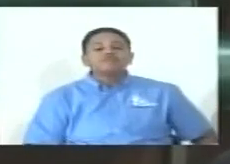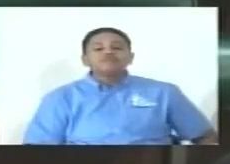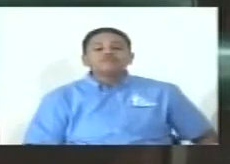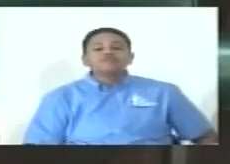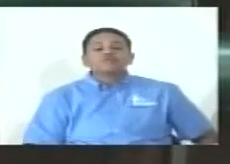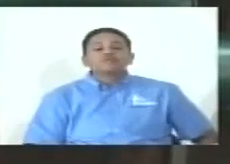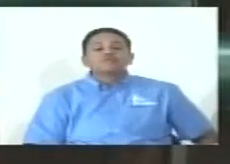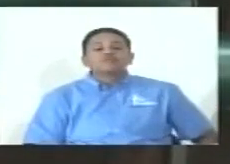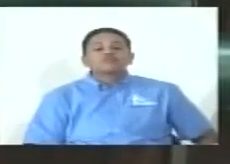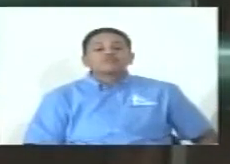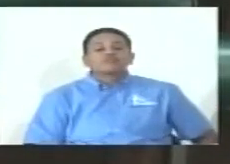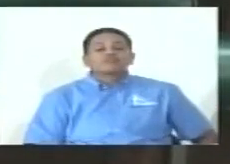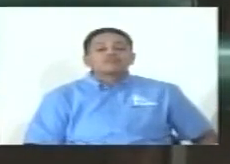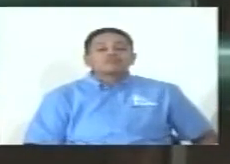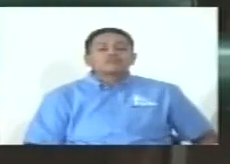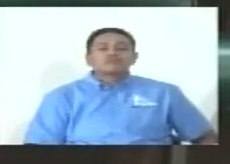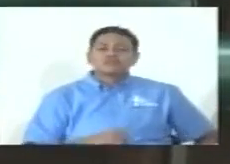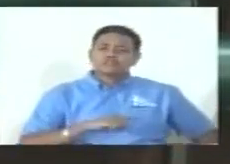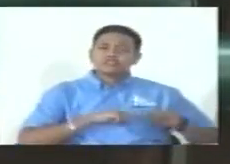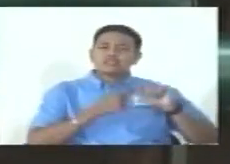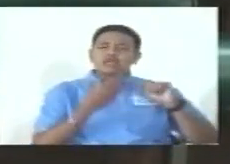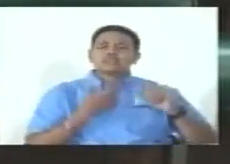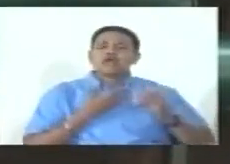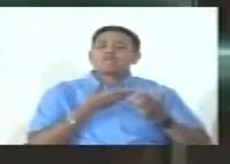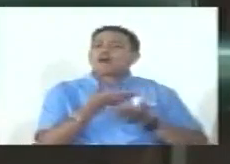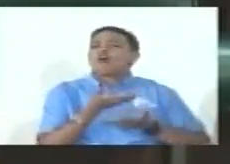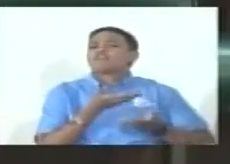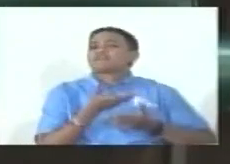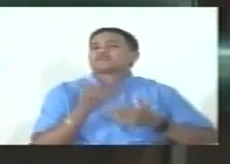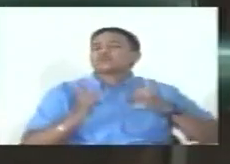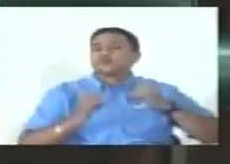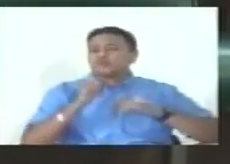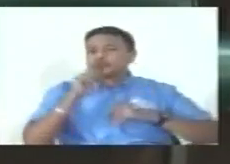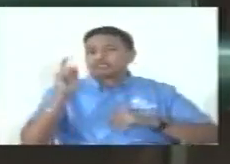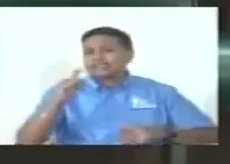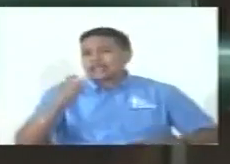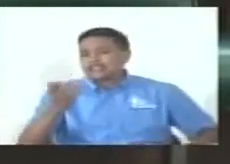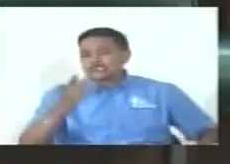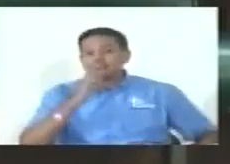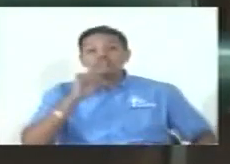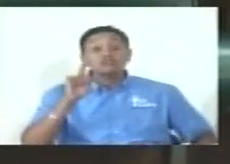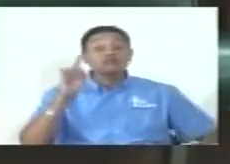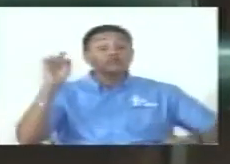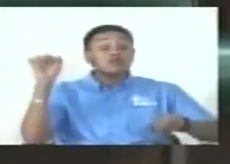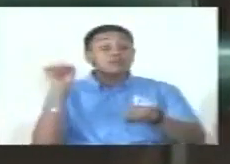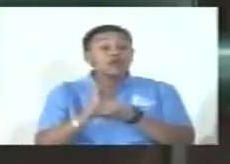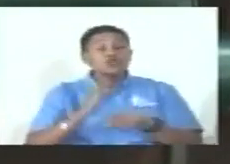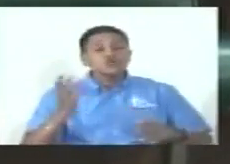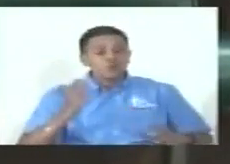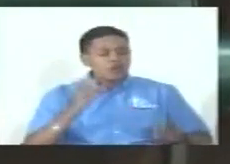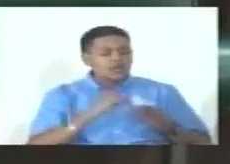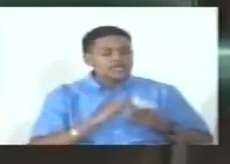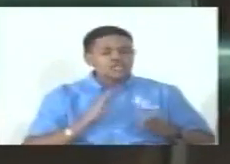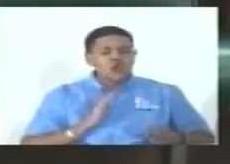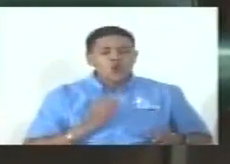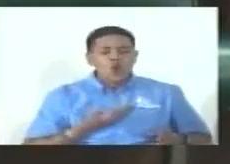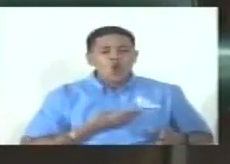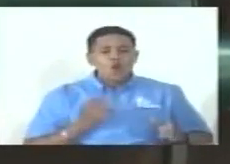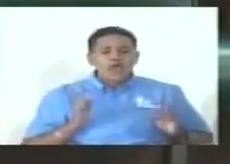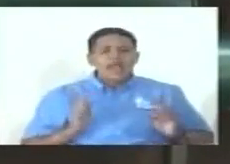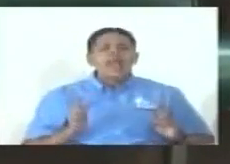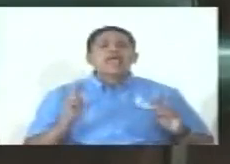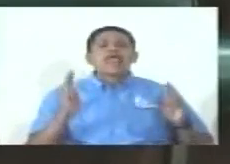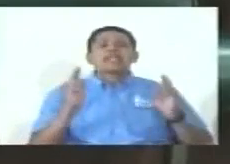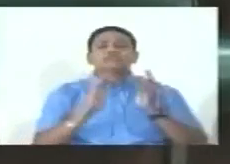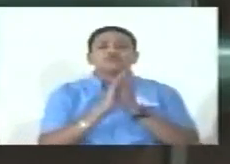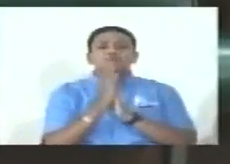to begin to have the conversations which are necessary to make sure that in our haste to become